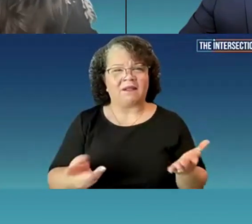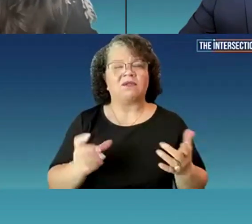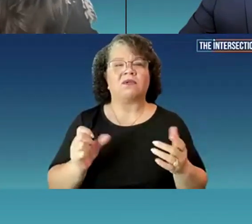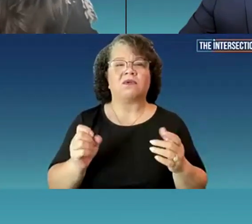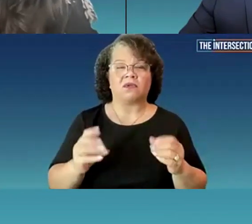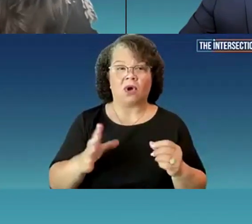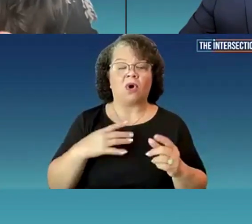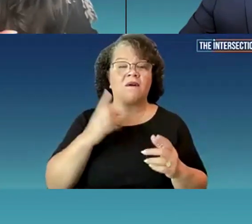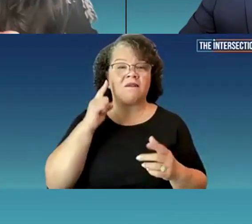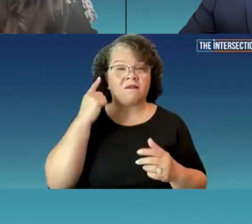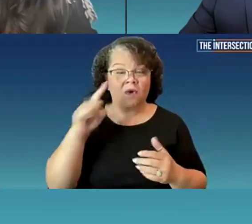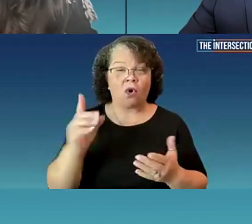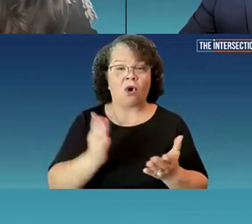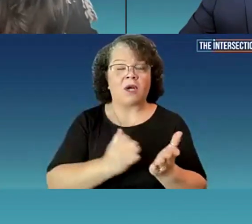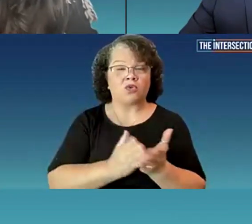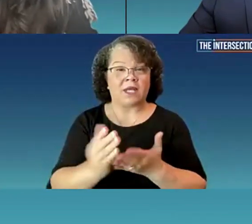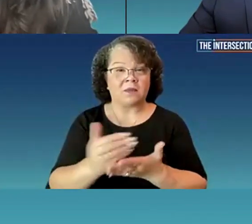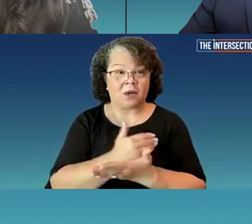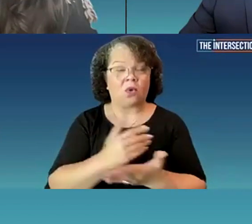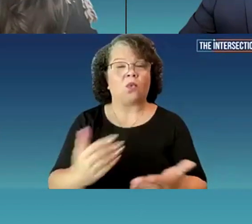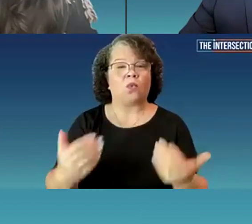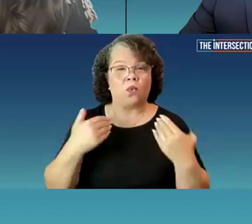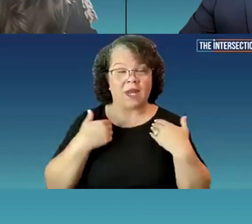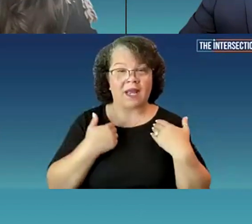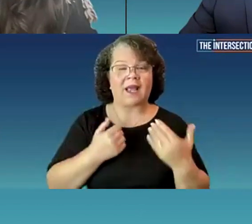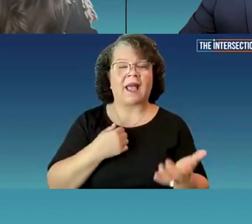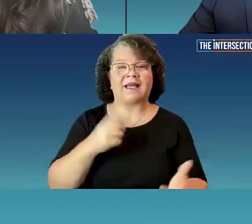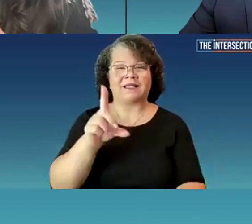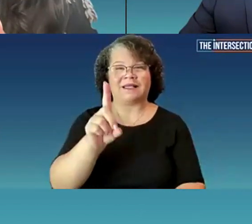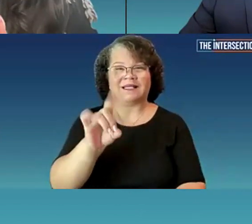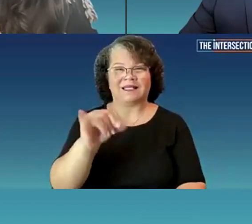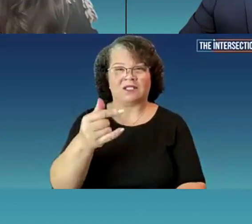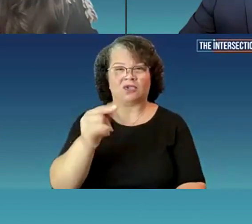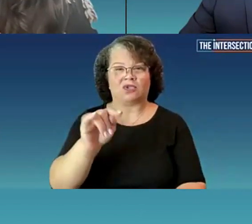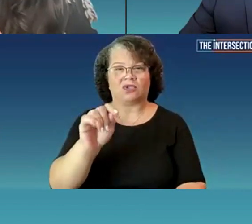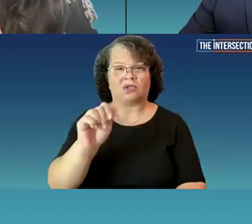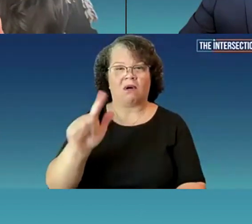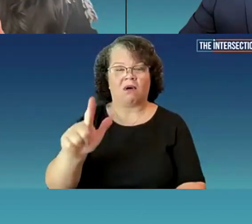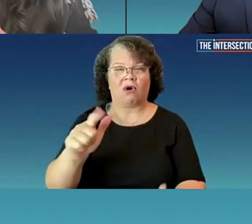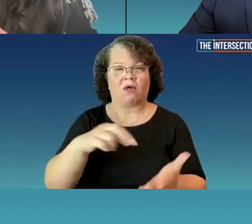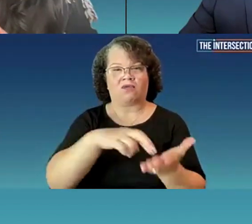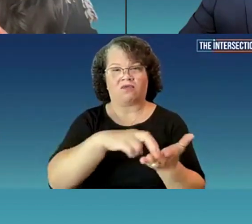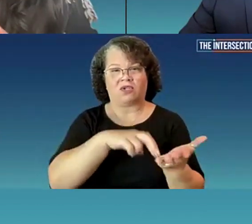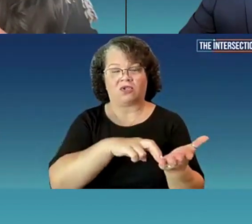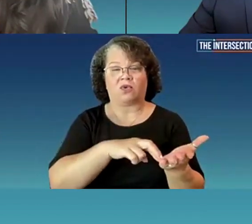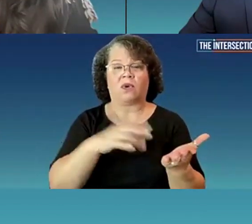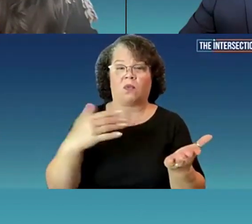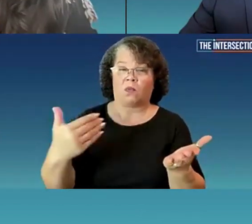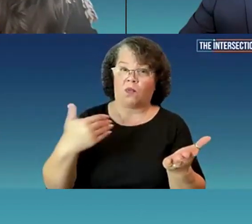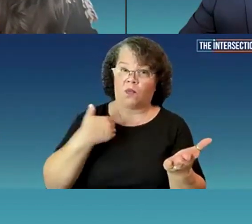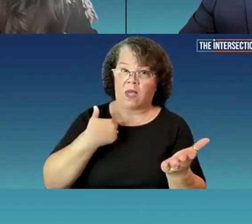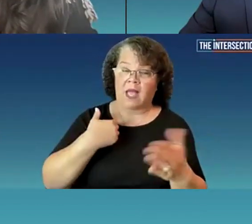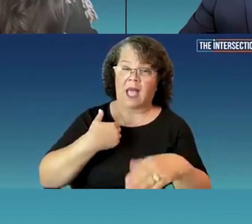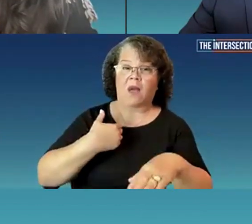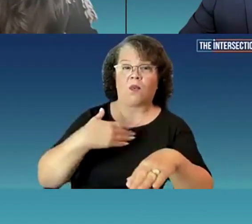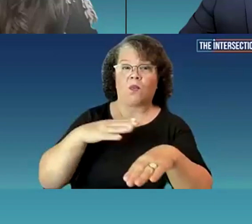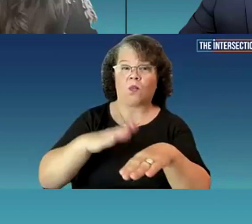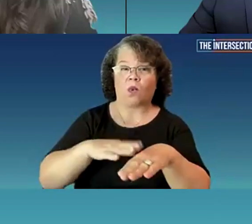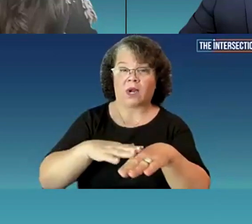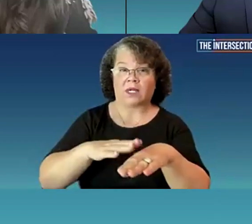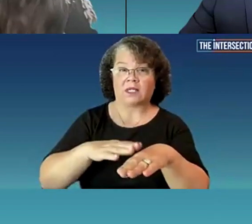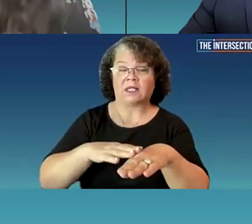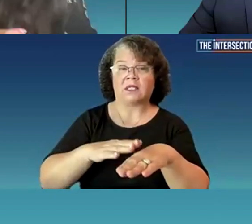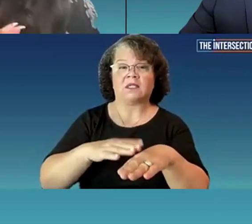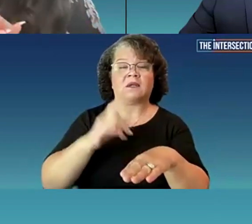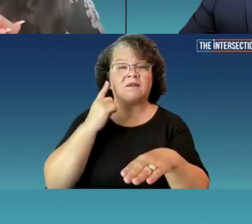had a real-time digital registry where we had warnings for patients who didn't